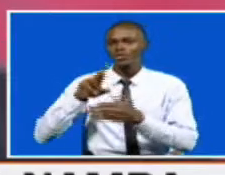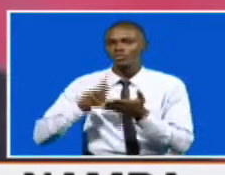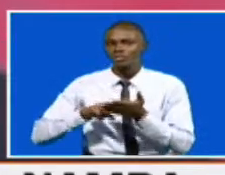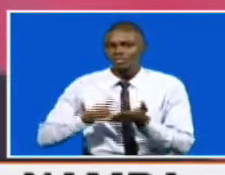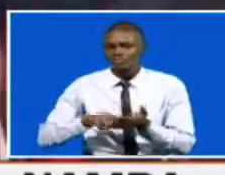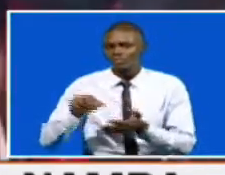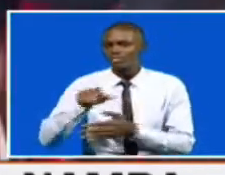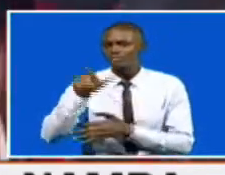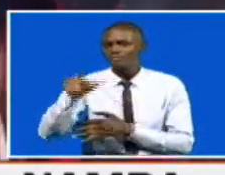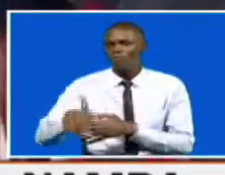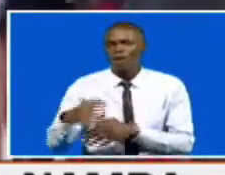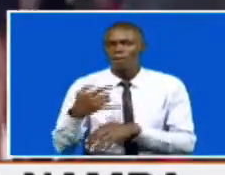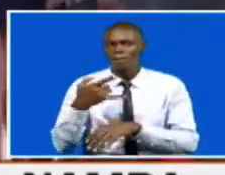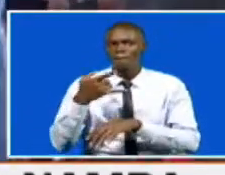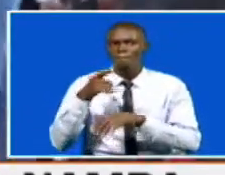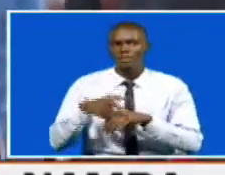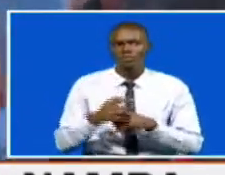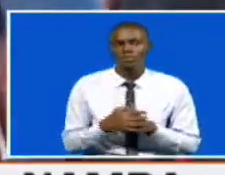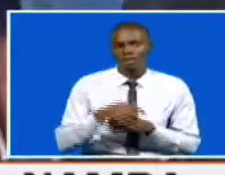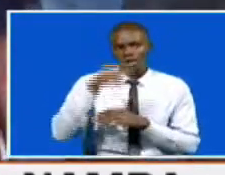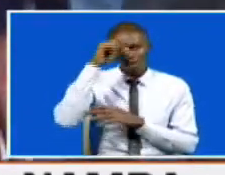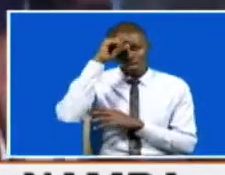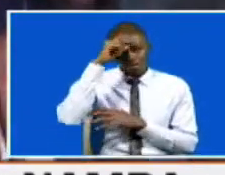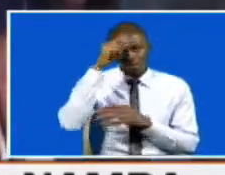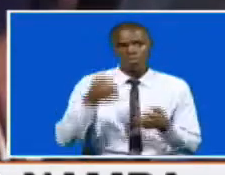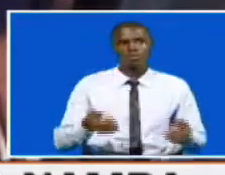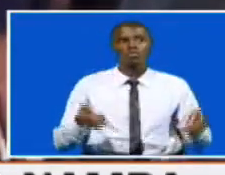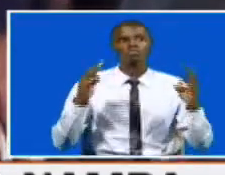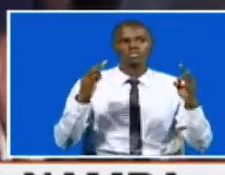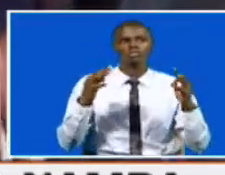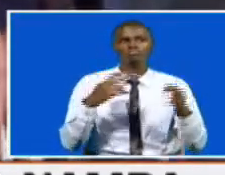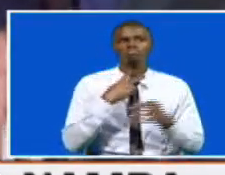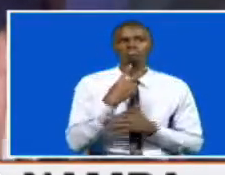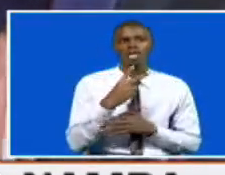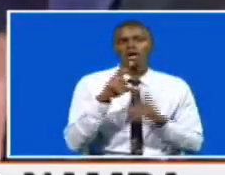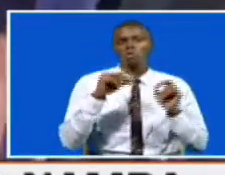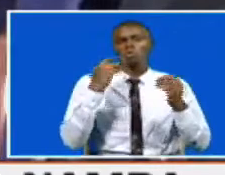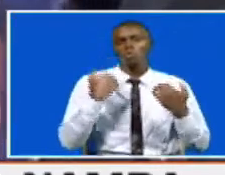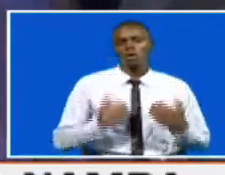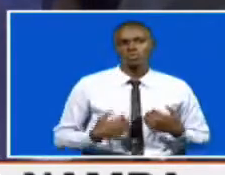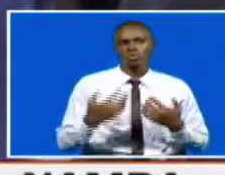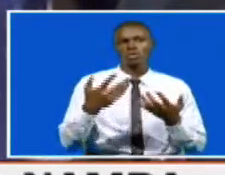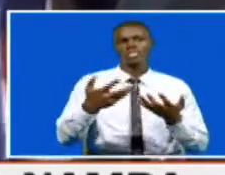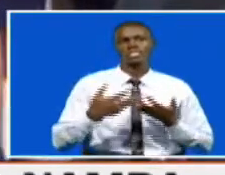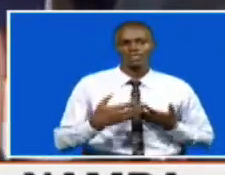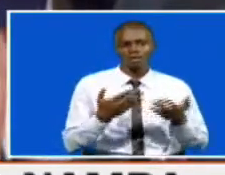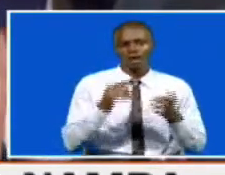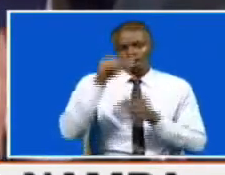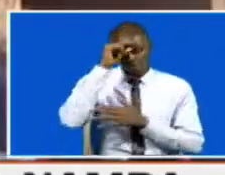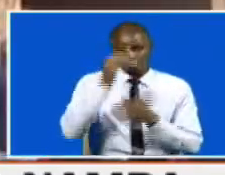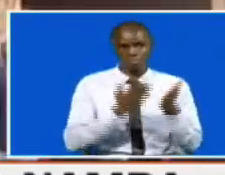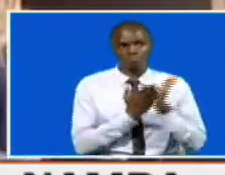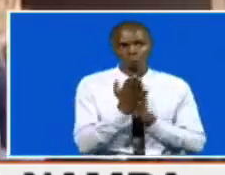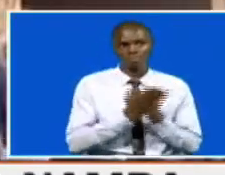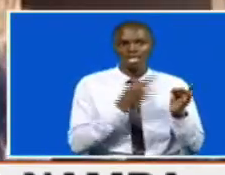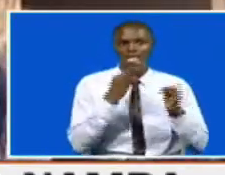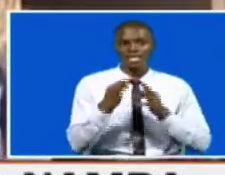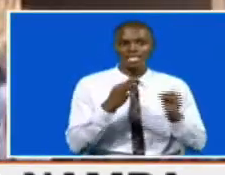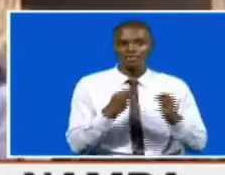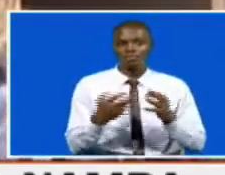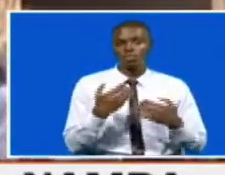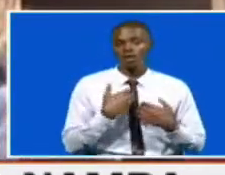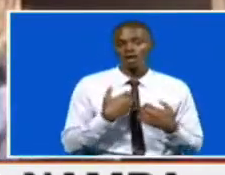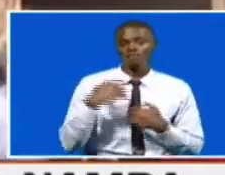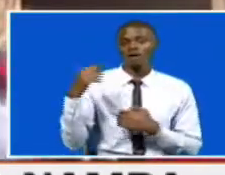Bureau, you are another person. Whereas key government officials were vocal that no one will receive government services lest they bear a